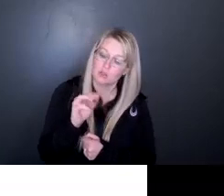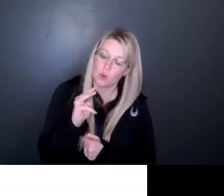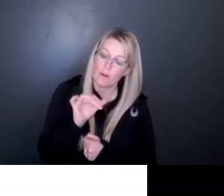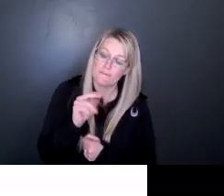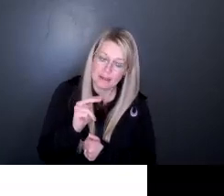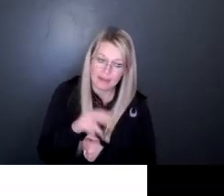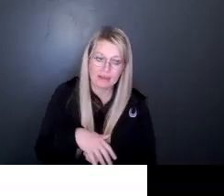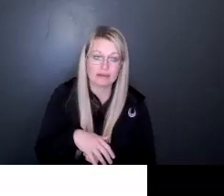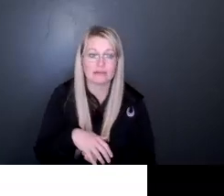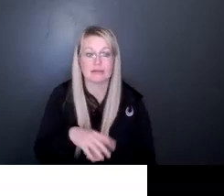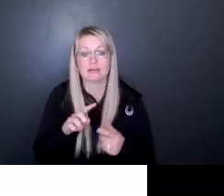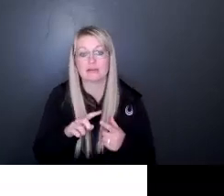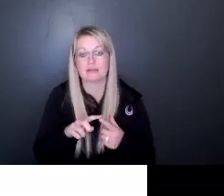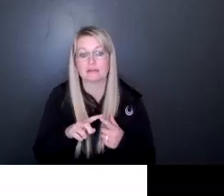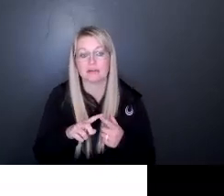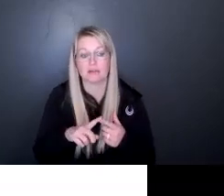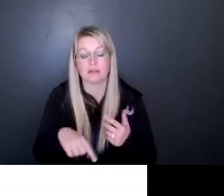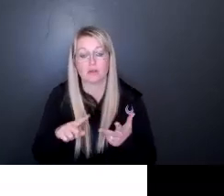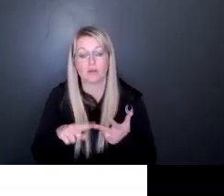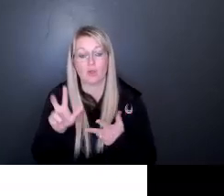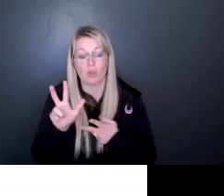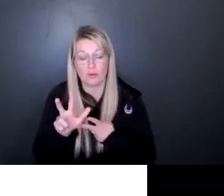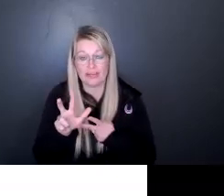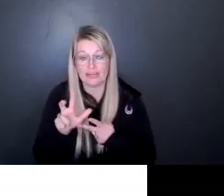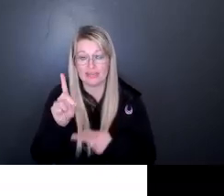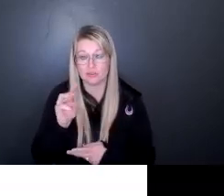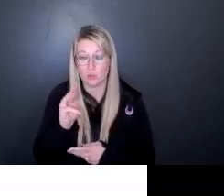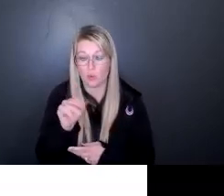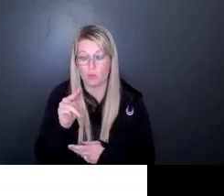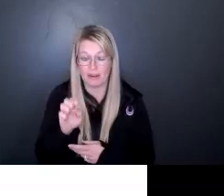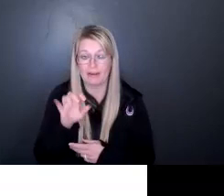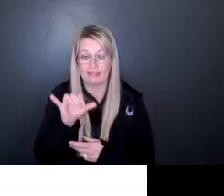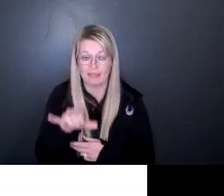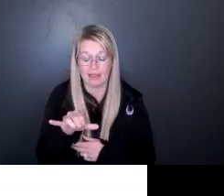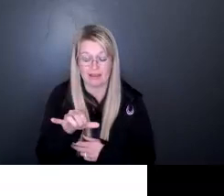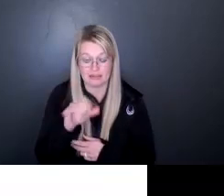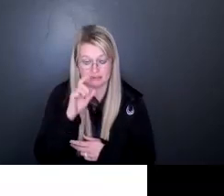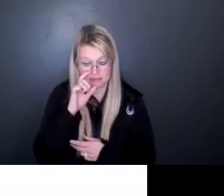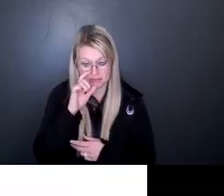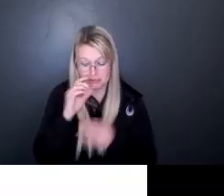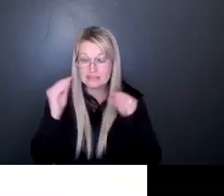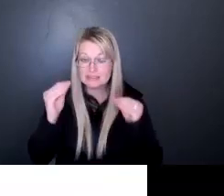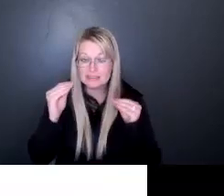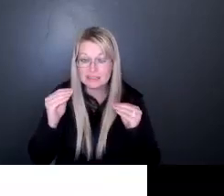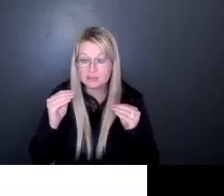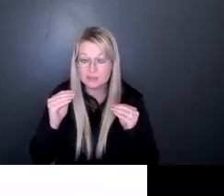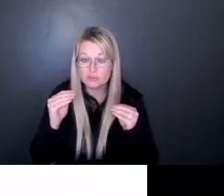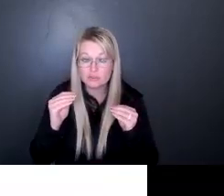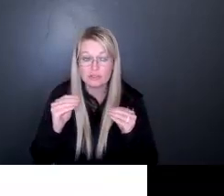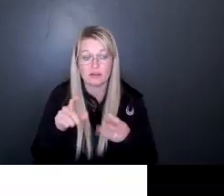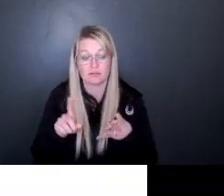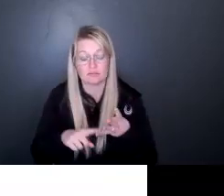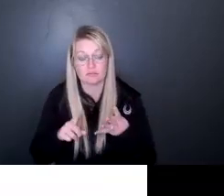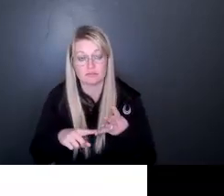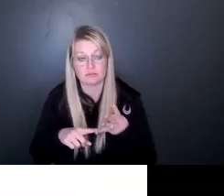and analysis, and 3 in the domain that concerns teaching and learning, and 4